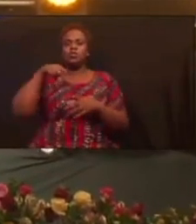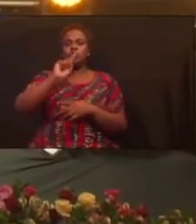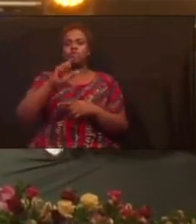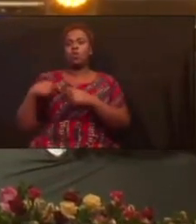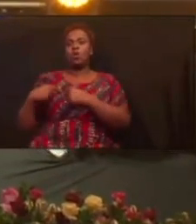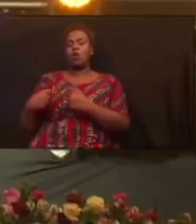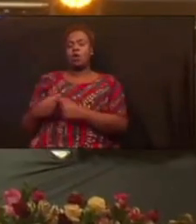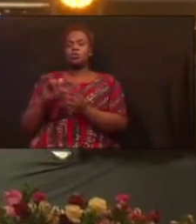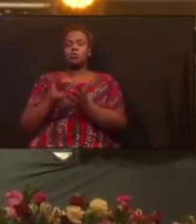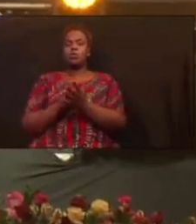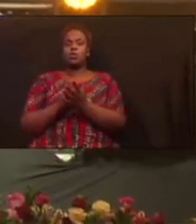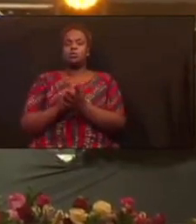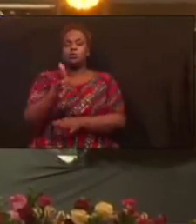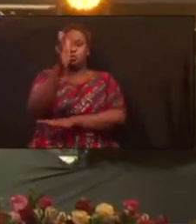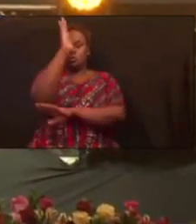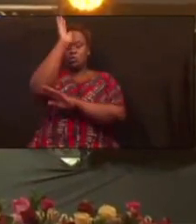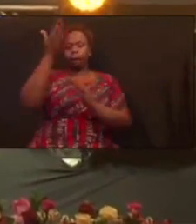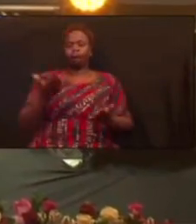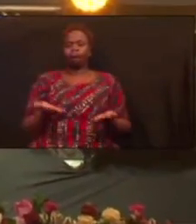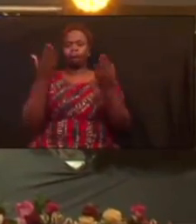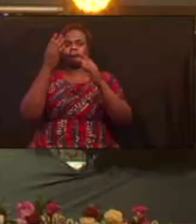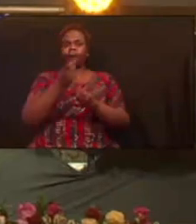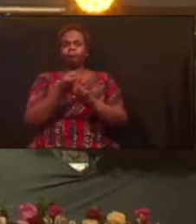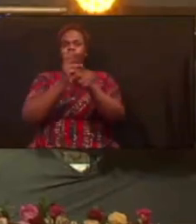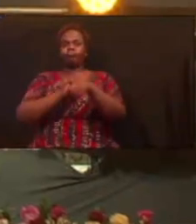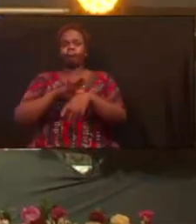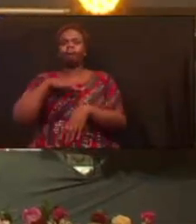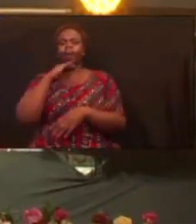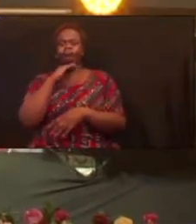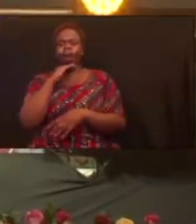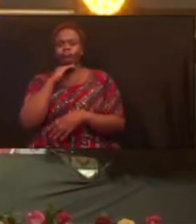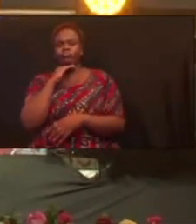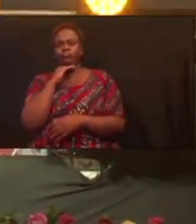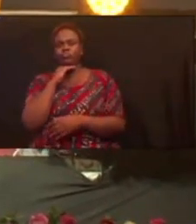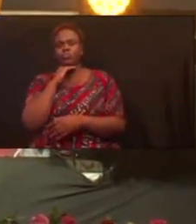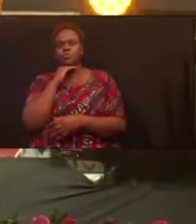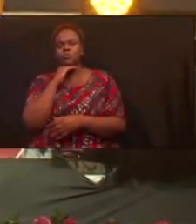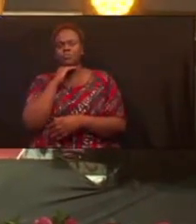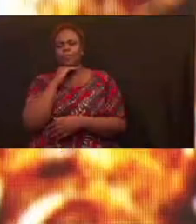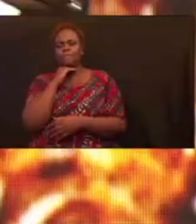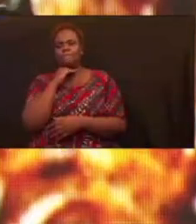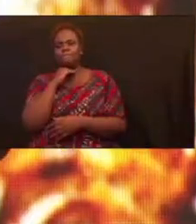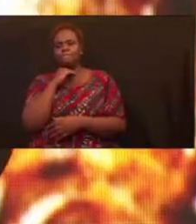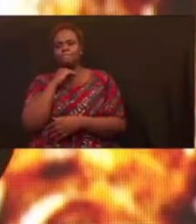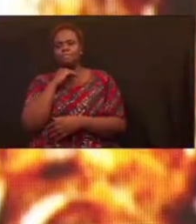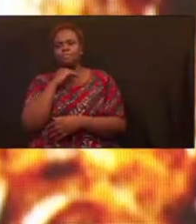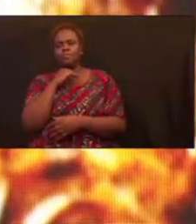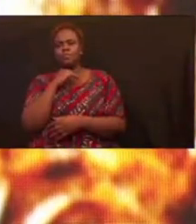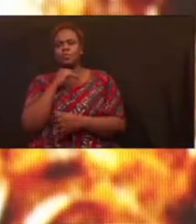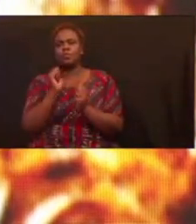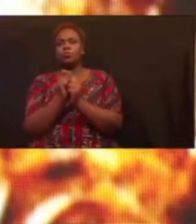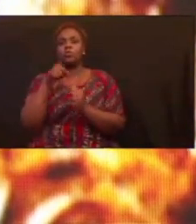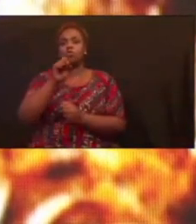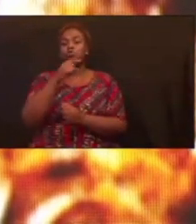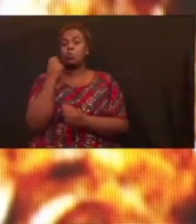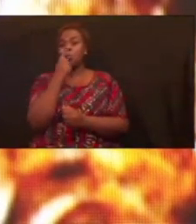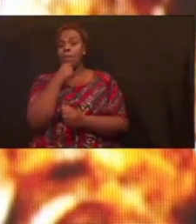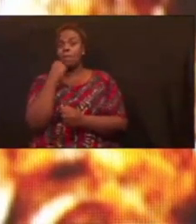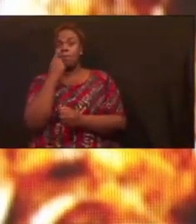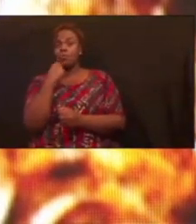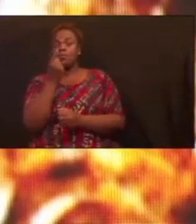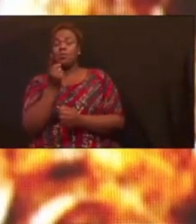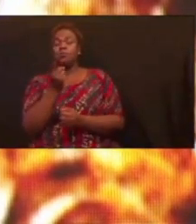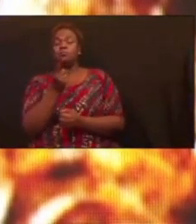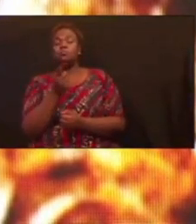he said, thou shalt be saved. For with the heart man believes unto righteousness, and with the mouth confession is